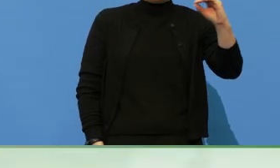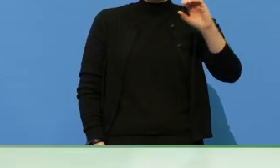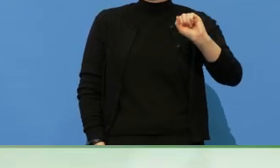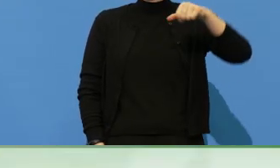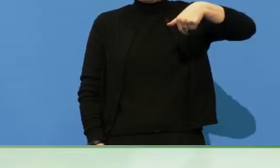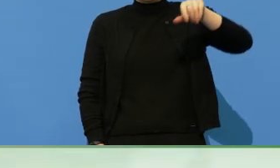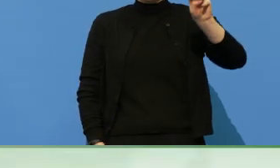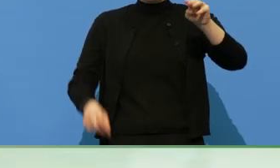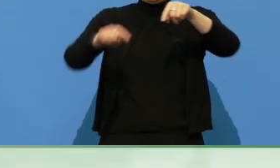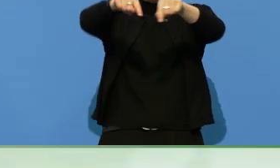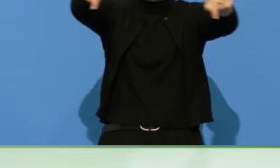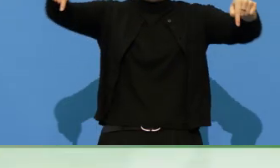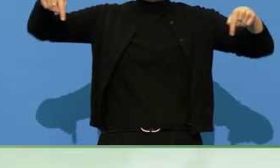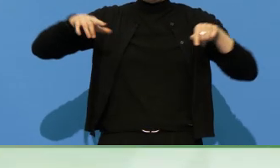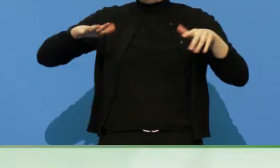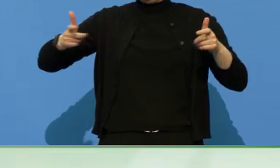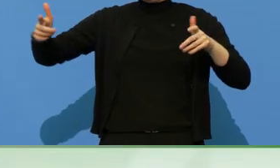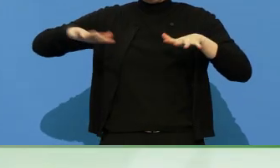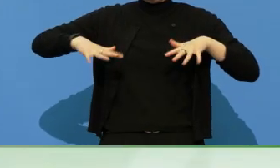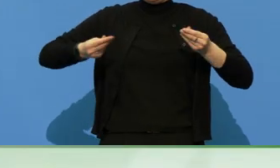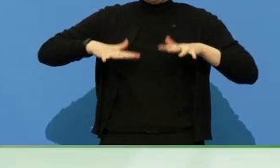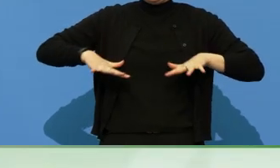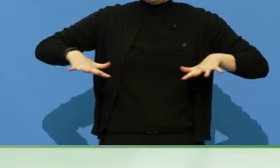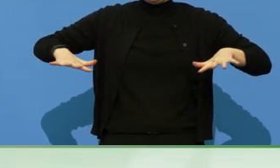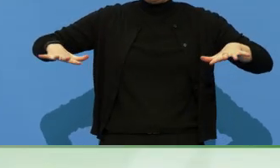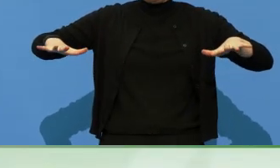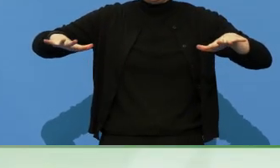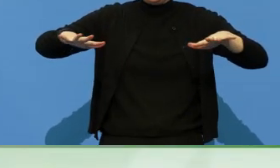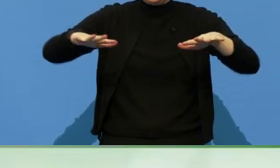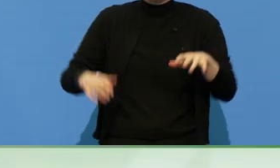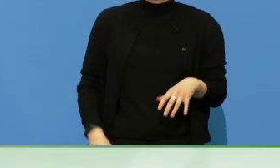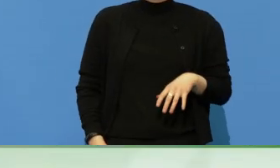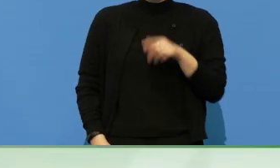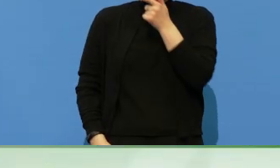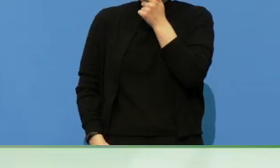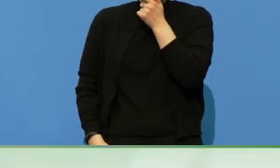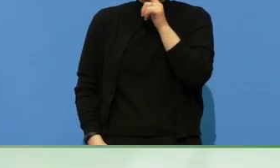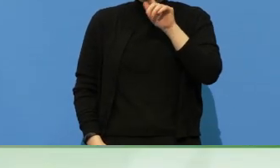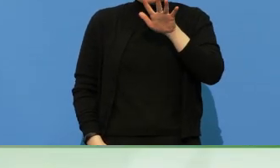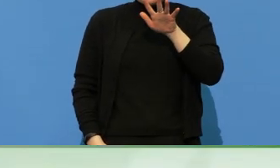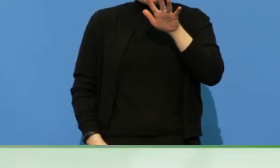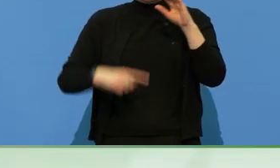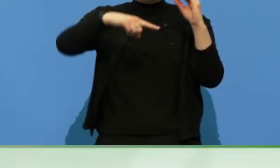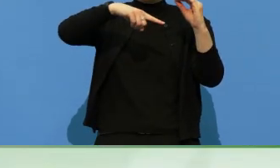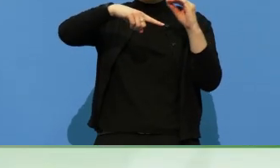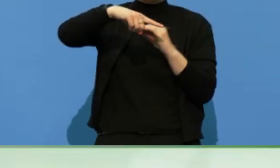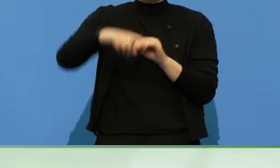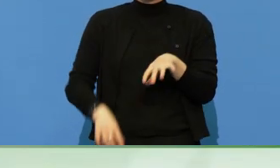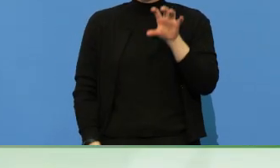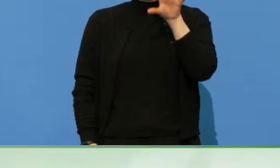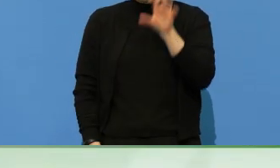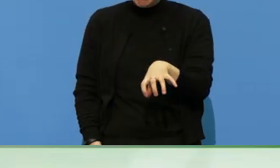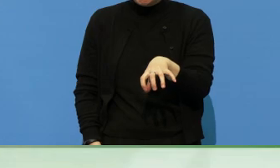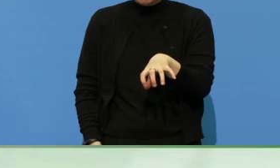take 5% of this, so 1,000 square meters, to install an universal design center